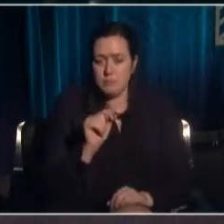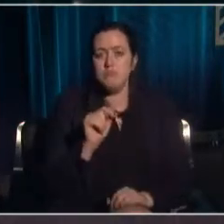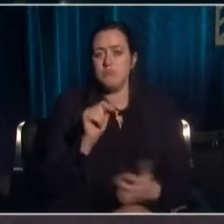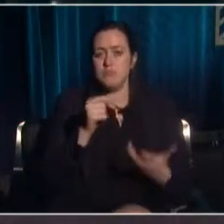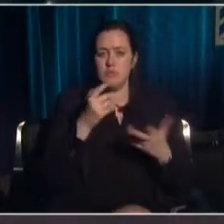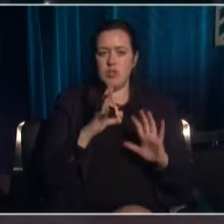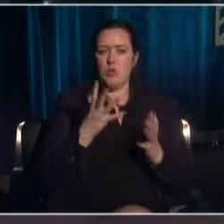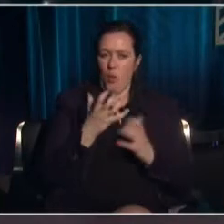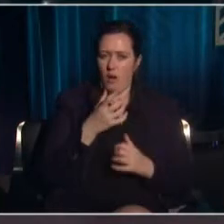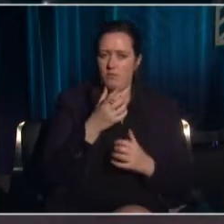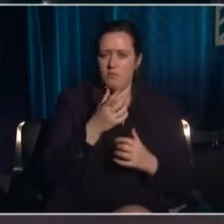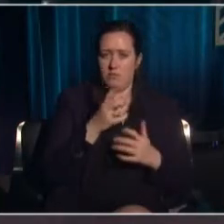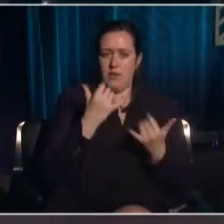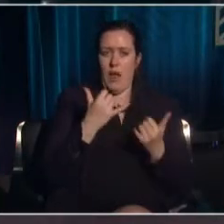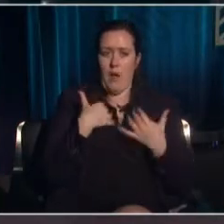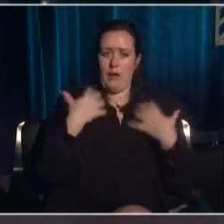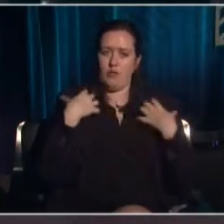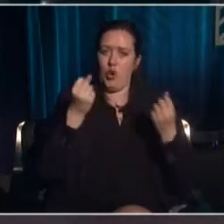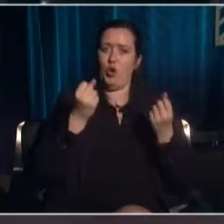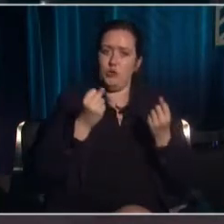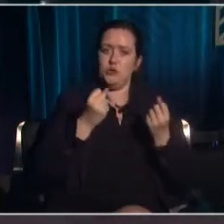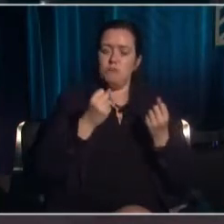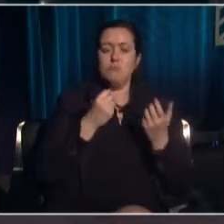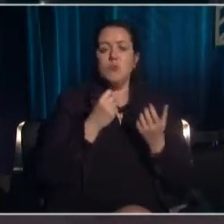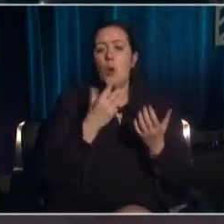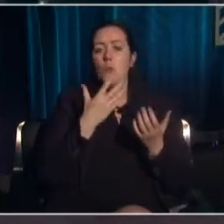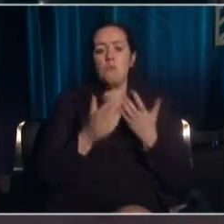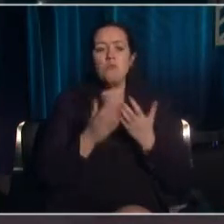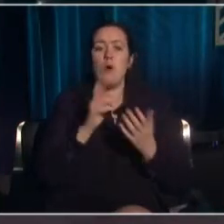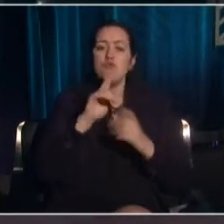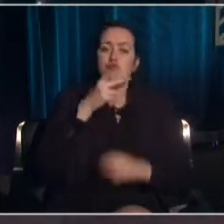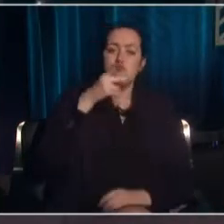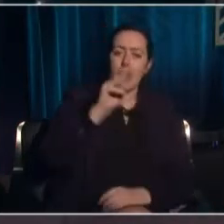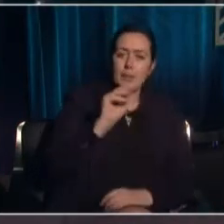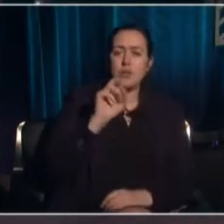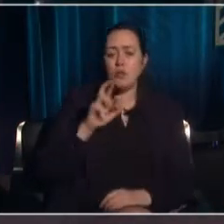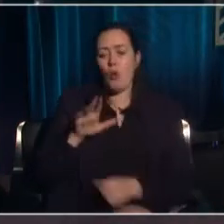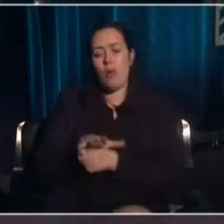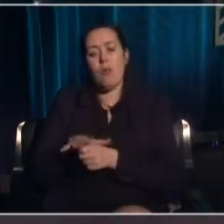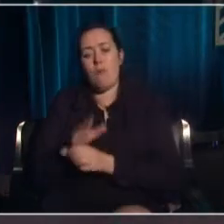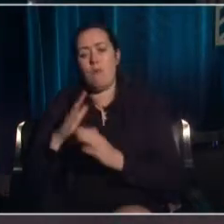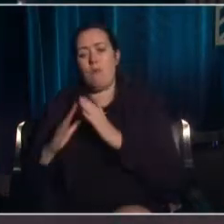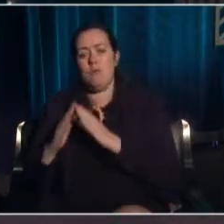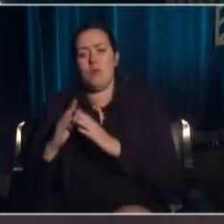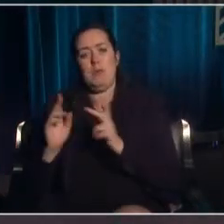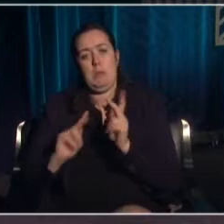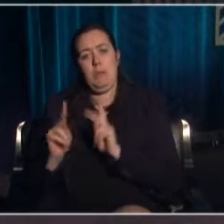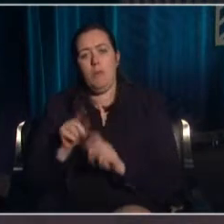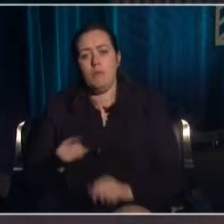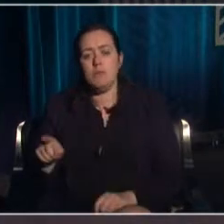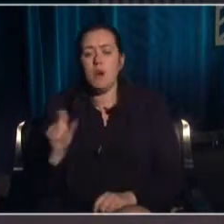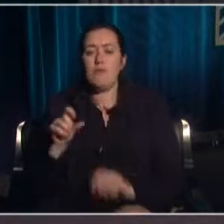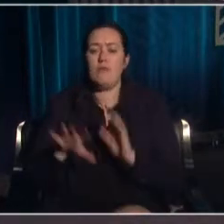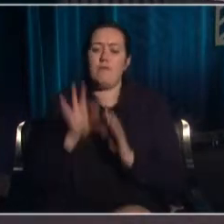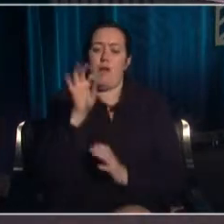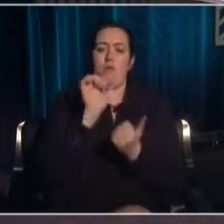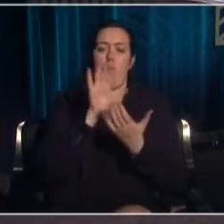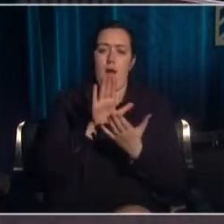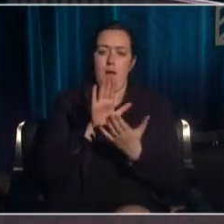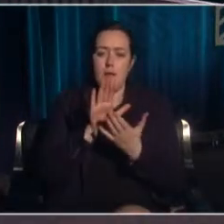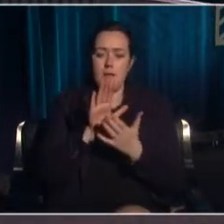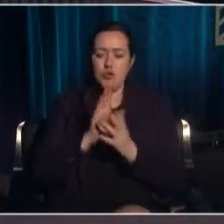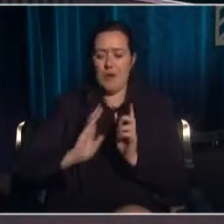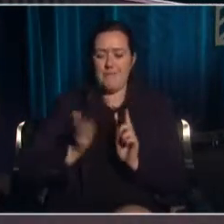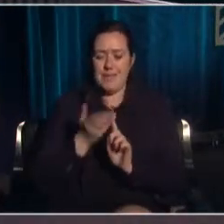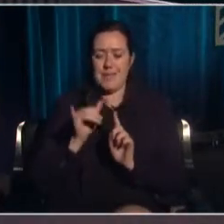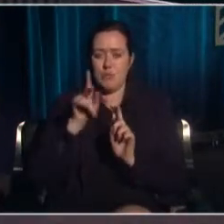we've learnt is that whether it's a Prime Minister or whether it's just someone in your local community, if you can find a way to help them do the right thing